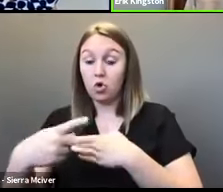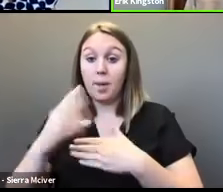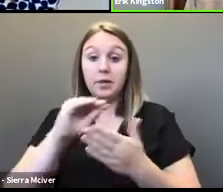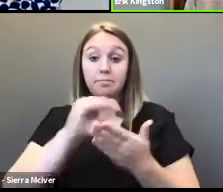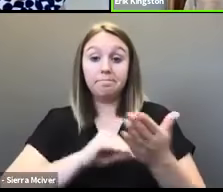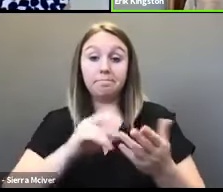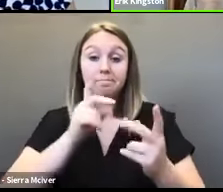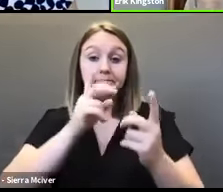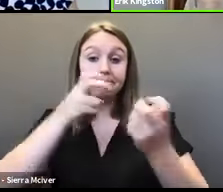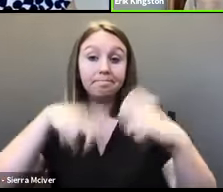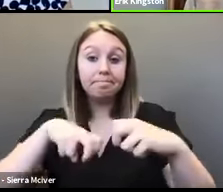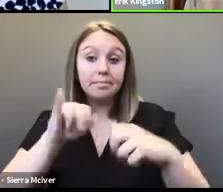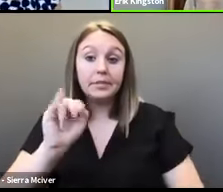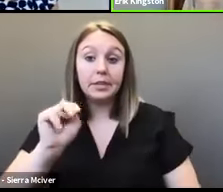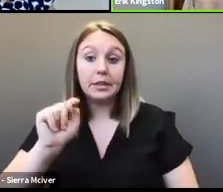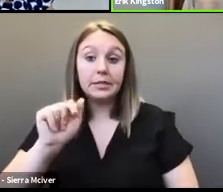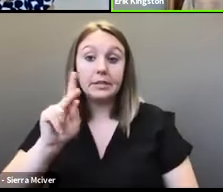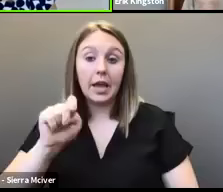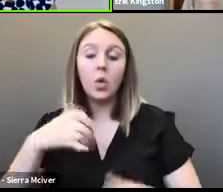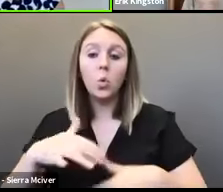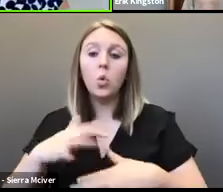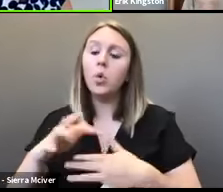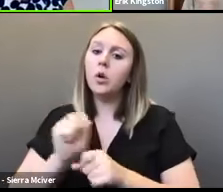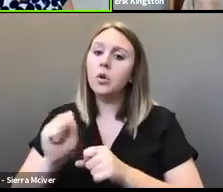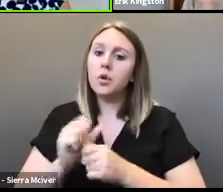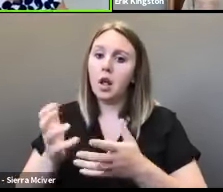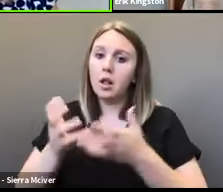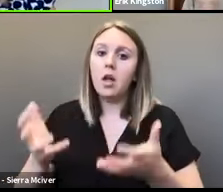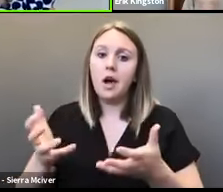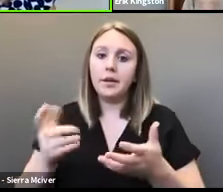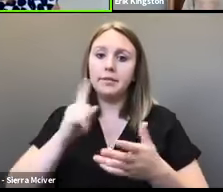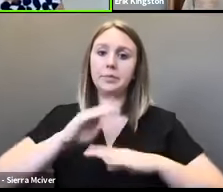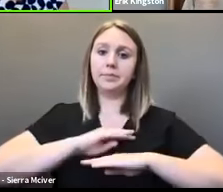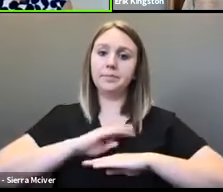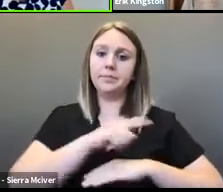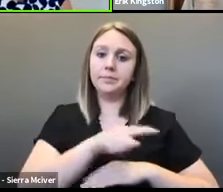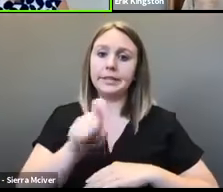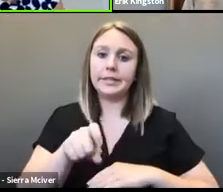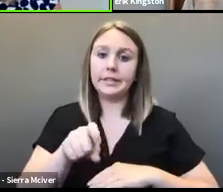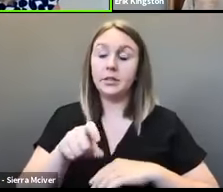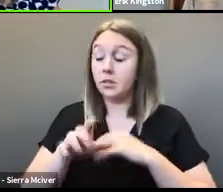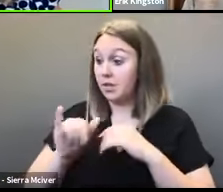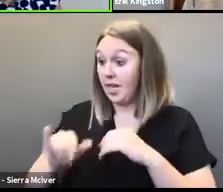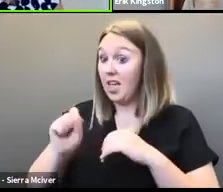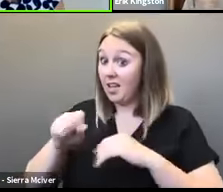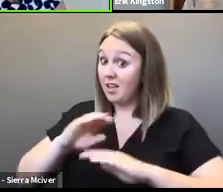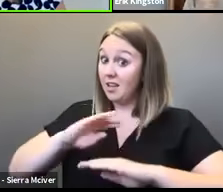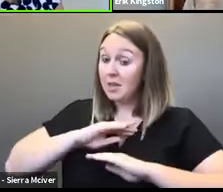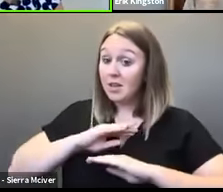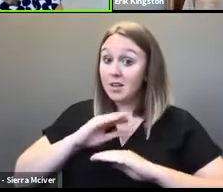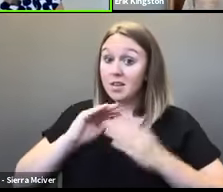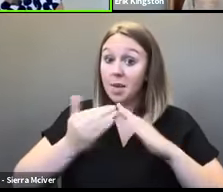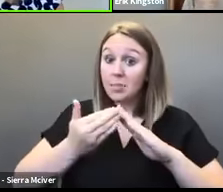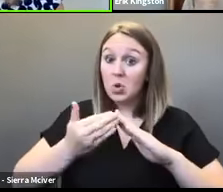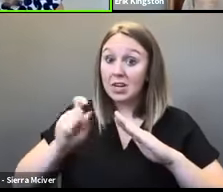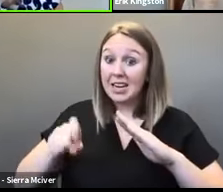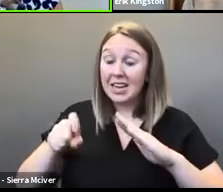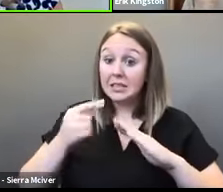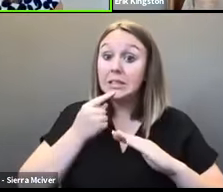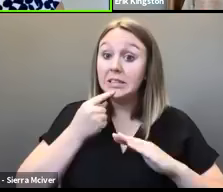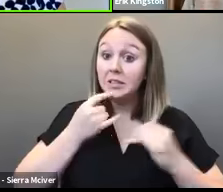they're working a lot of hours. Yeah. Meeting that very much community need, right? Housing is so critical.